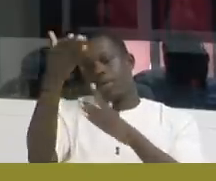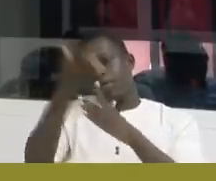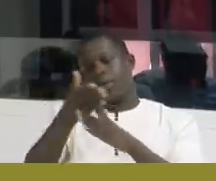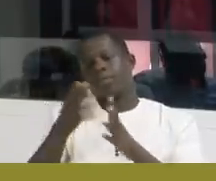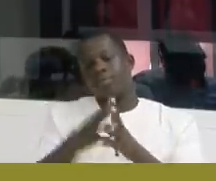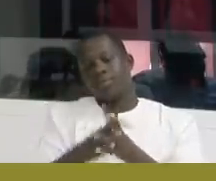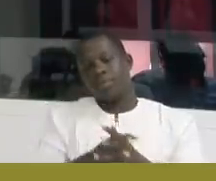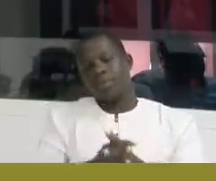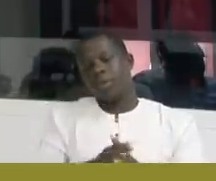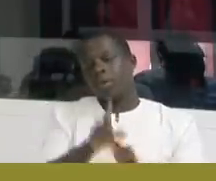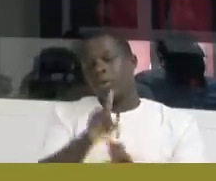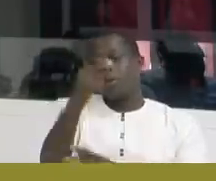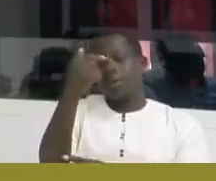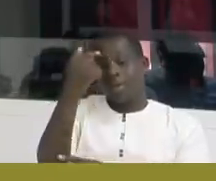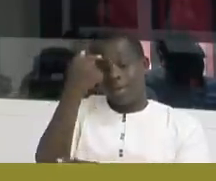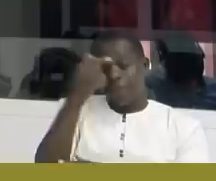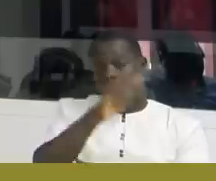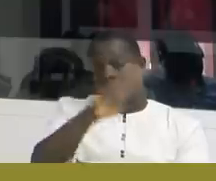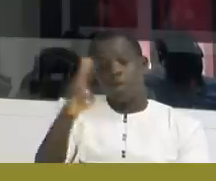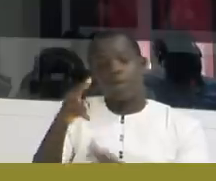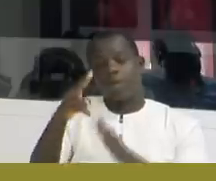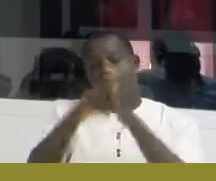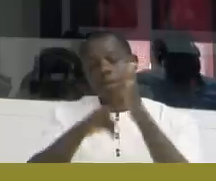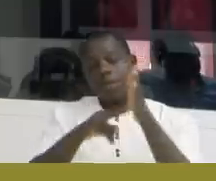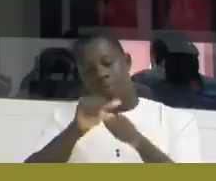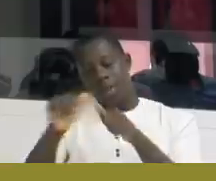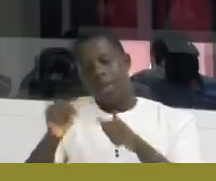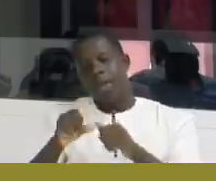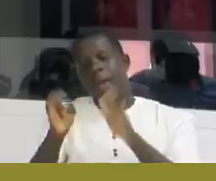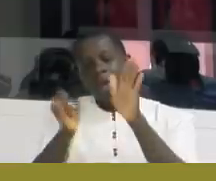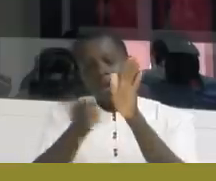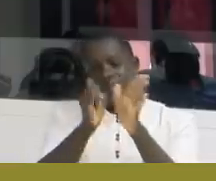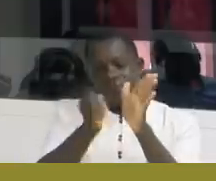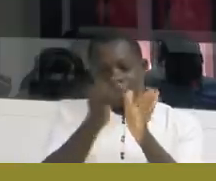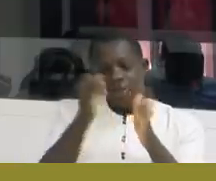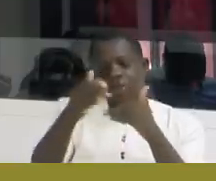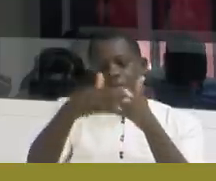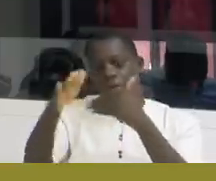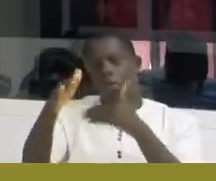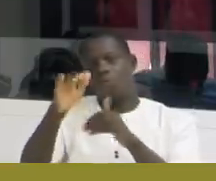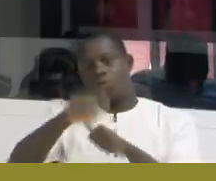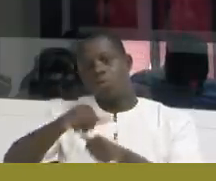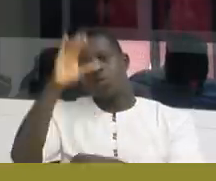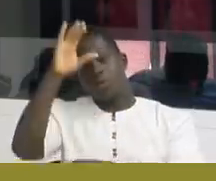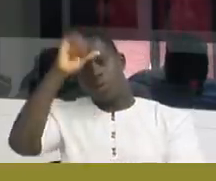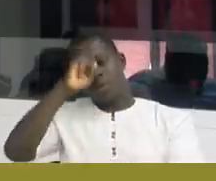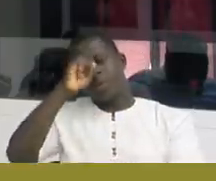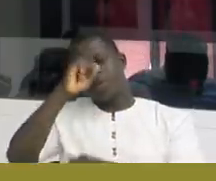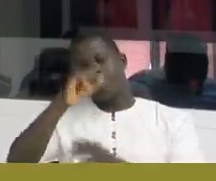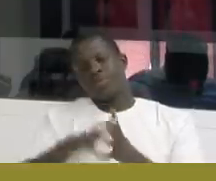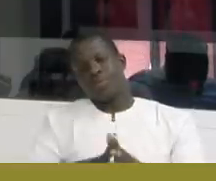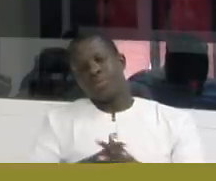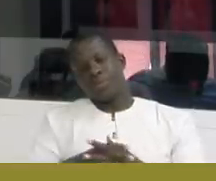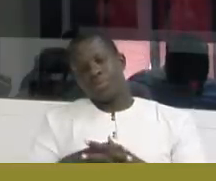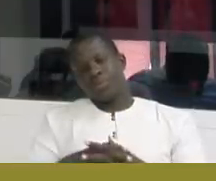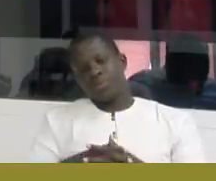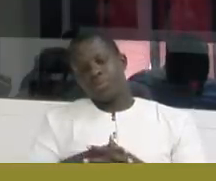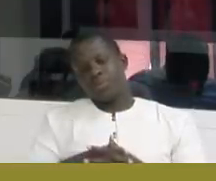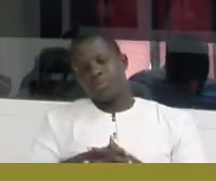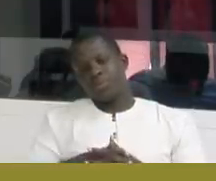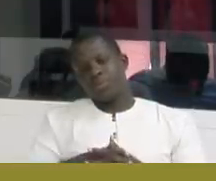Didn't you think it was necessary that you inquire further? I didn't inquire.